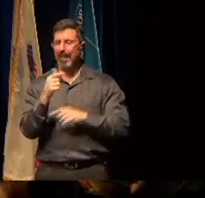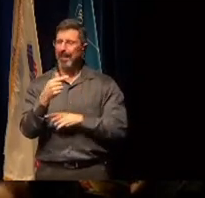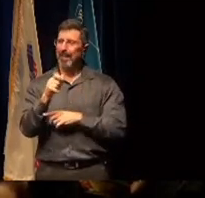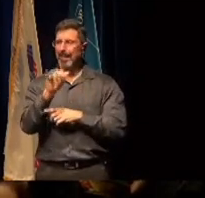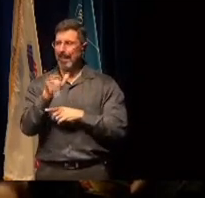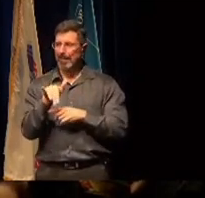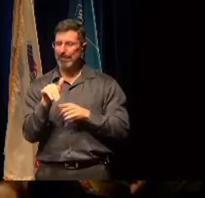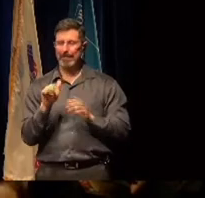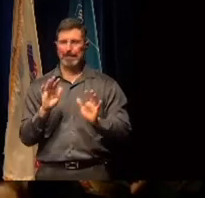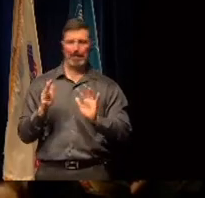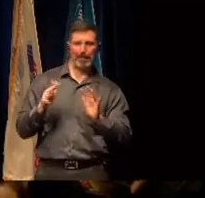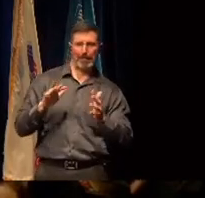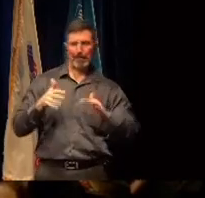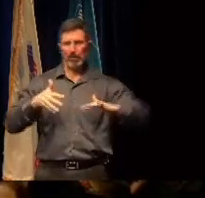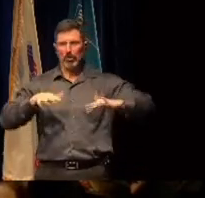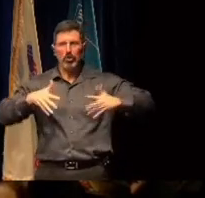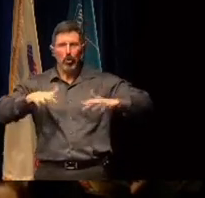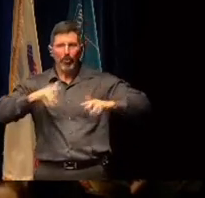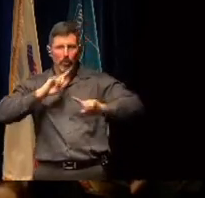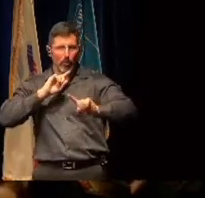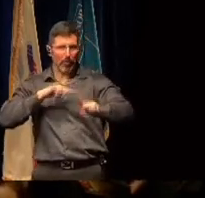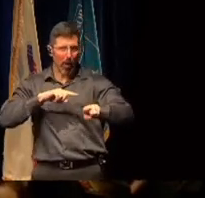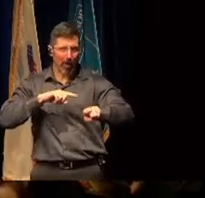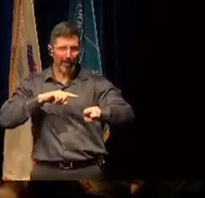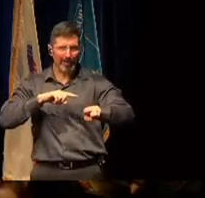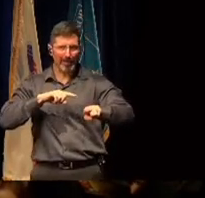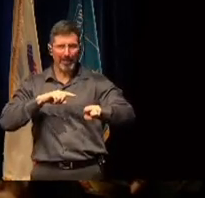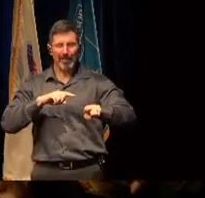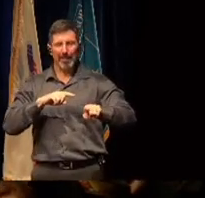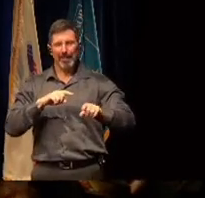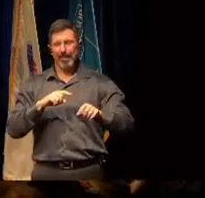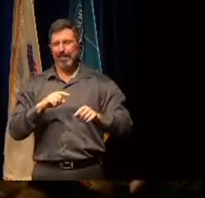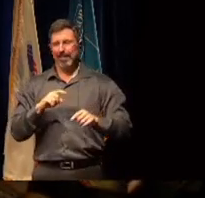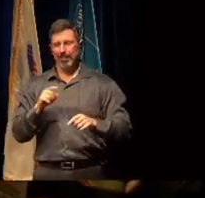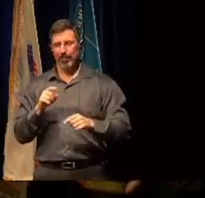note and the second note, but several notes.